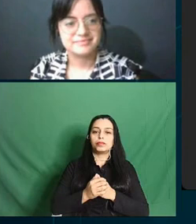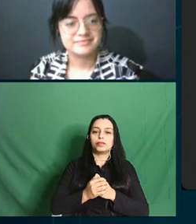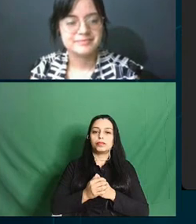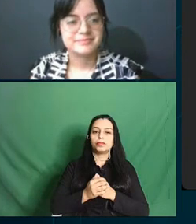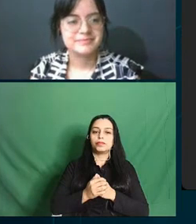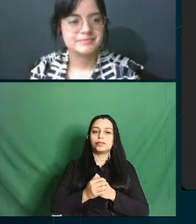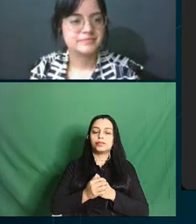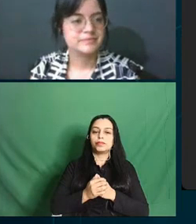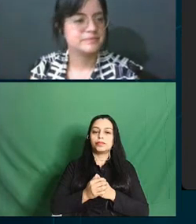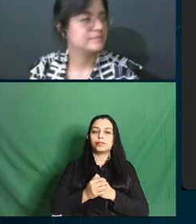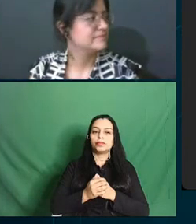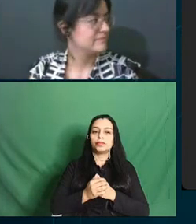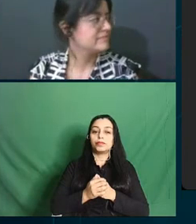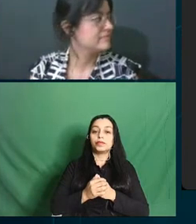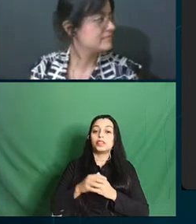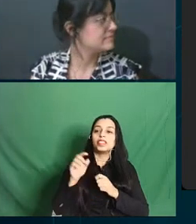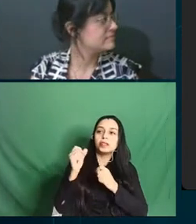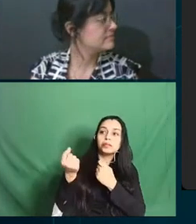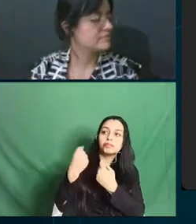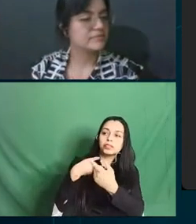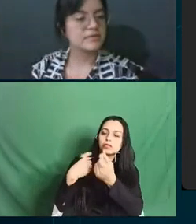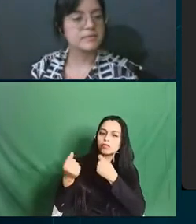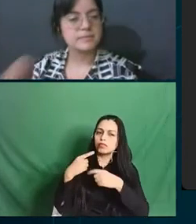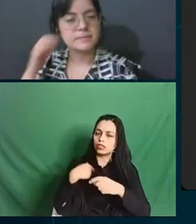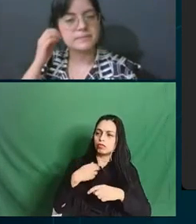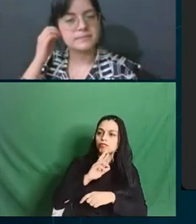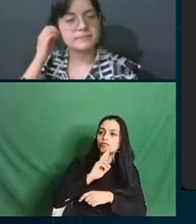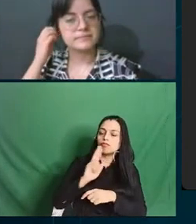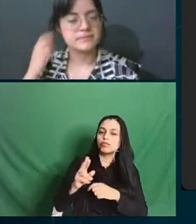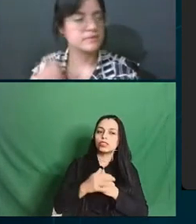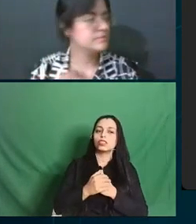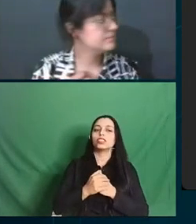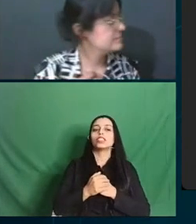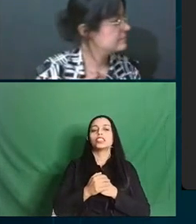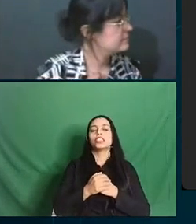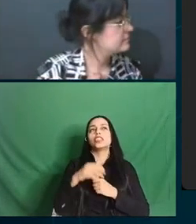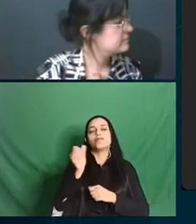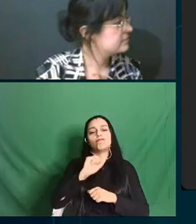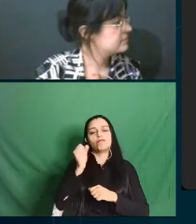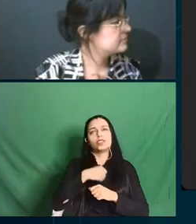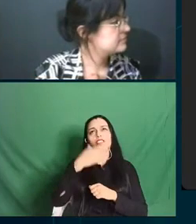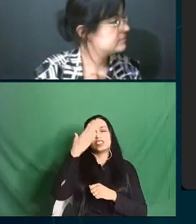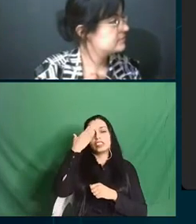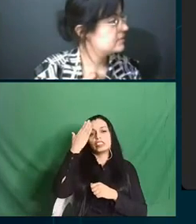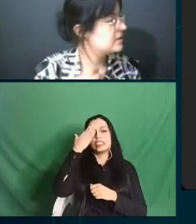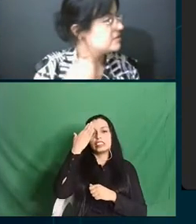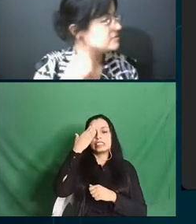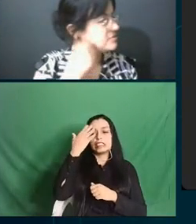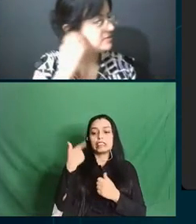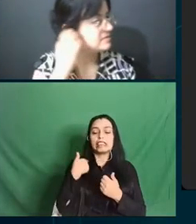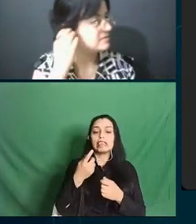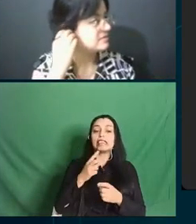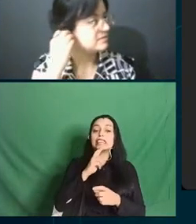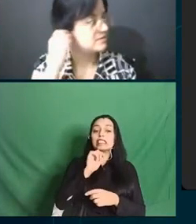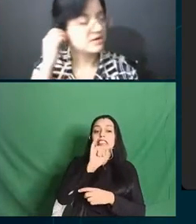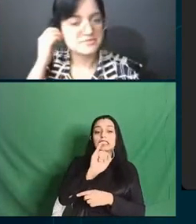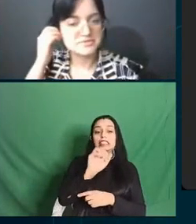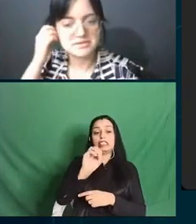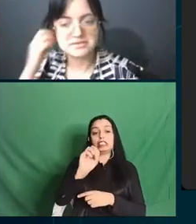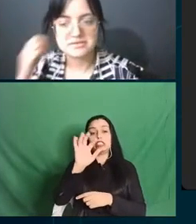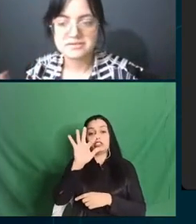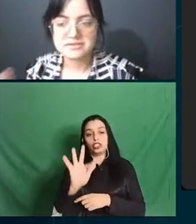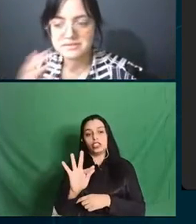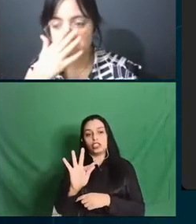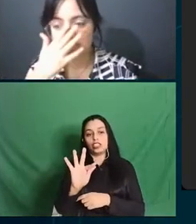stream. I think in many ways the challenge with IoT is not so much the hardware IoT.